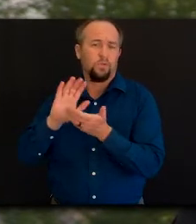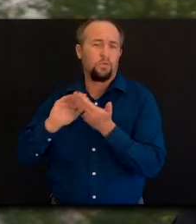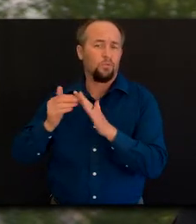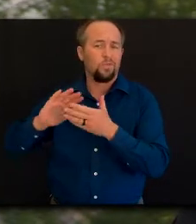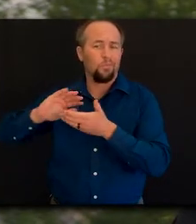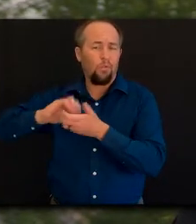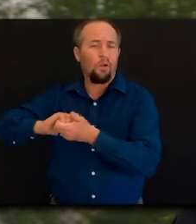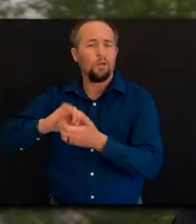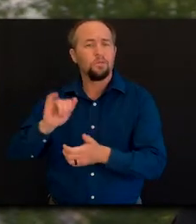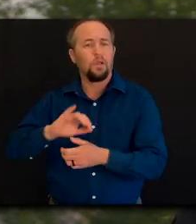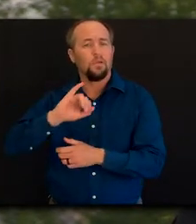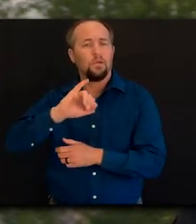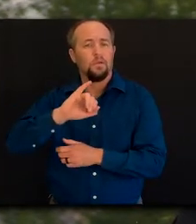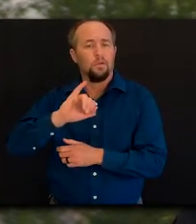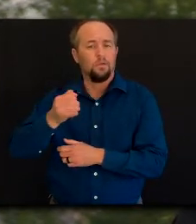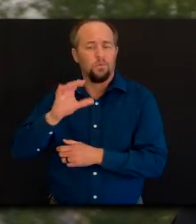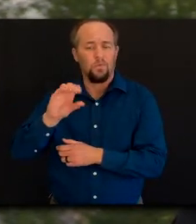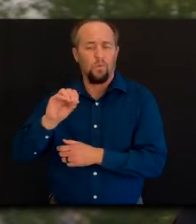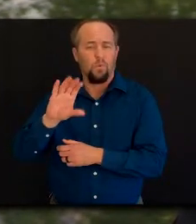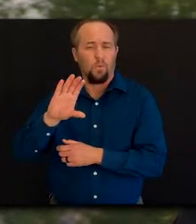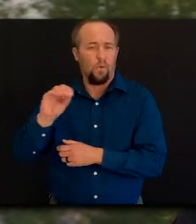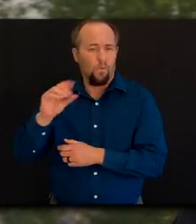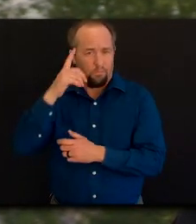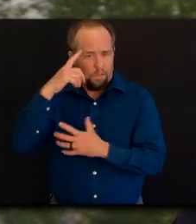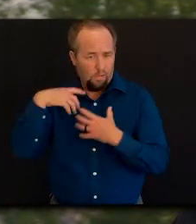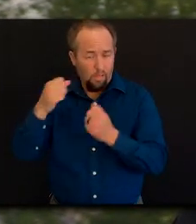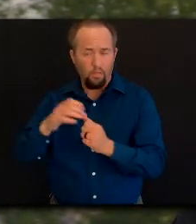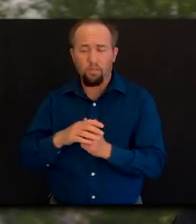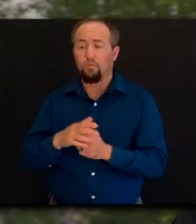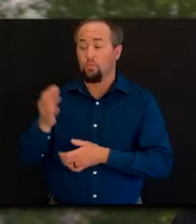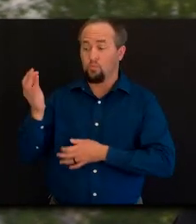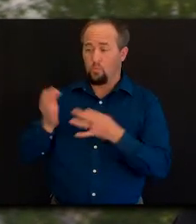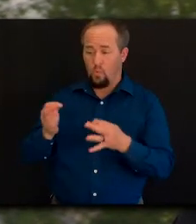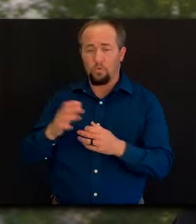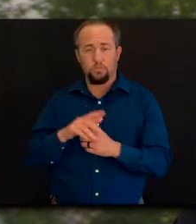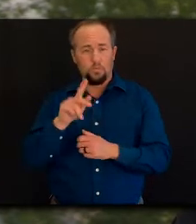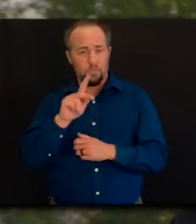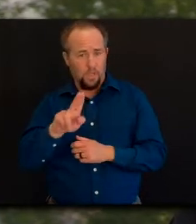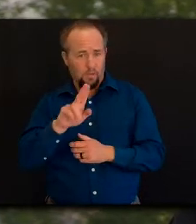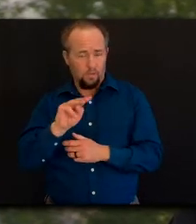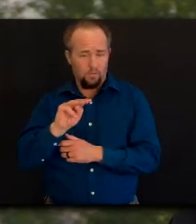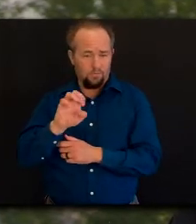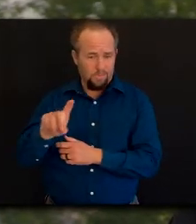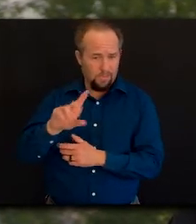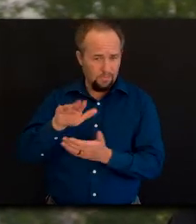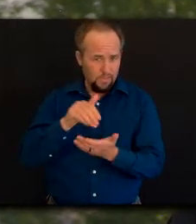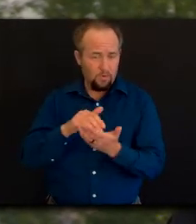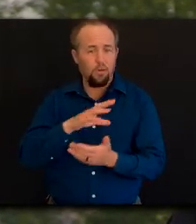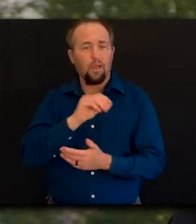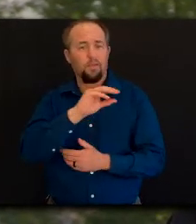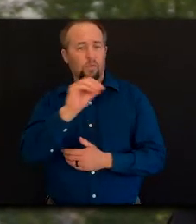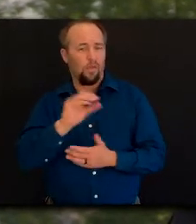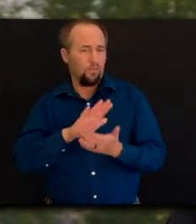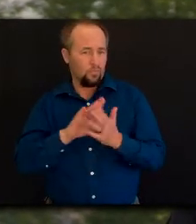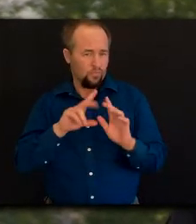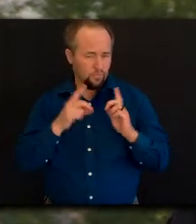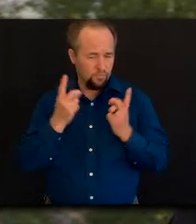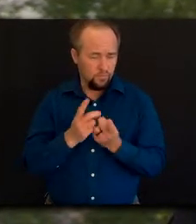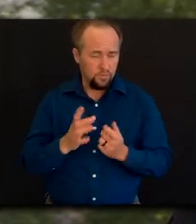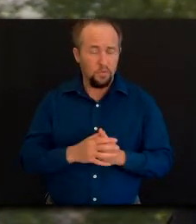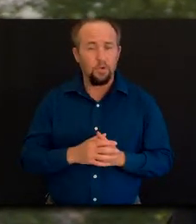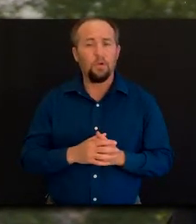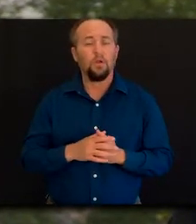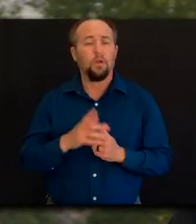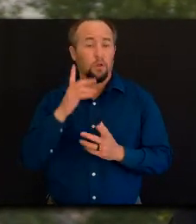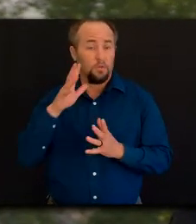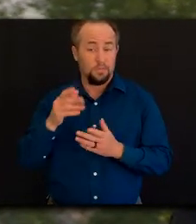like Johnson County Mental Health, Olathe Municipal Courts, KU Med Center, Social Apex Media, and the Olathe School District